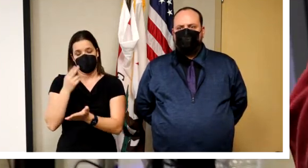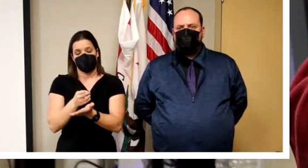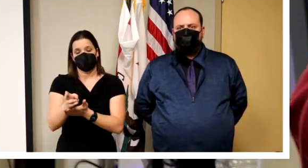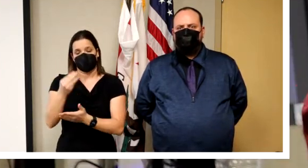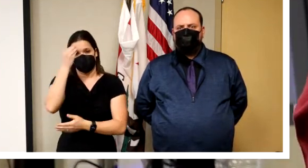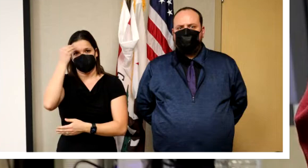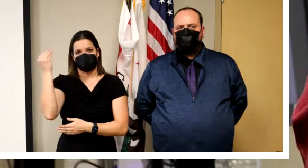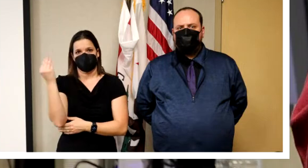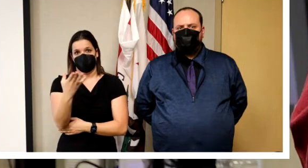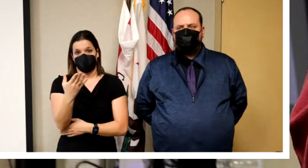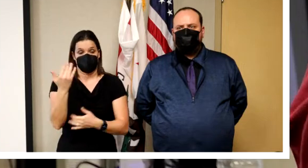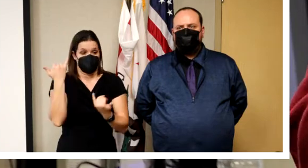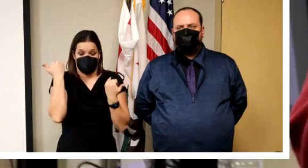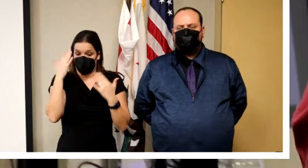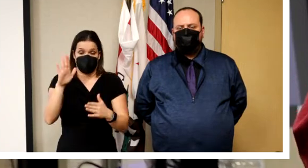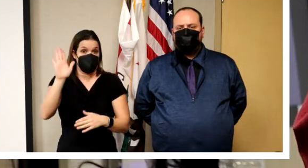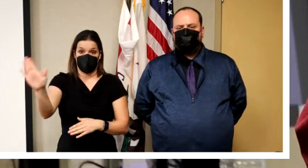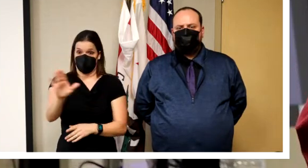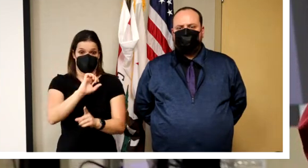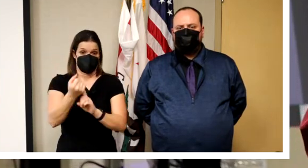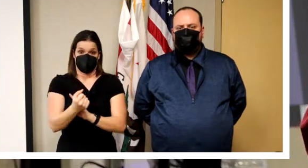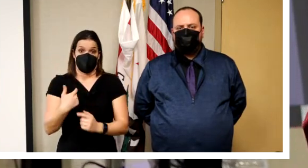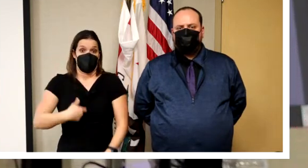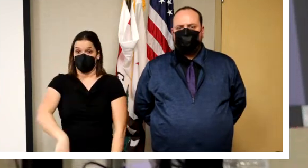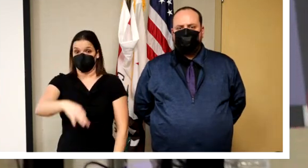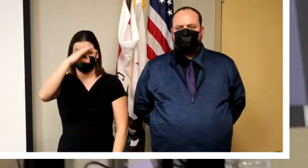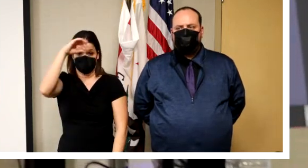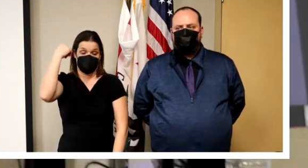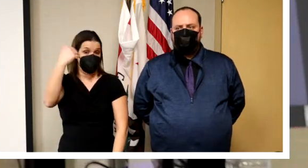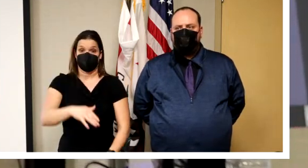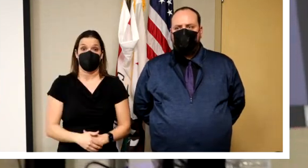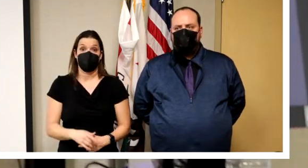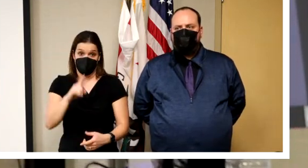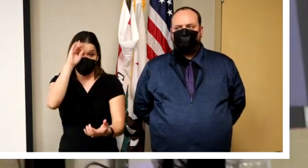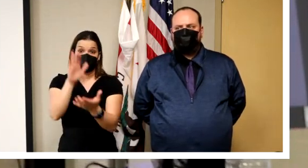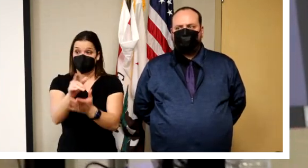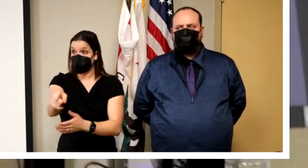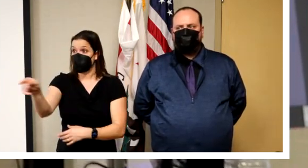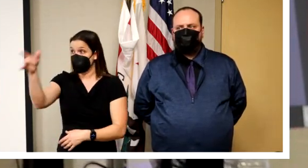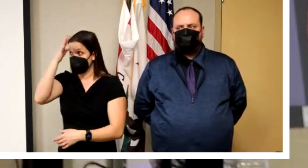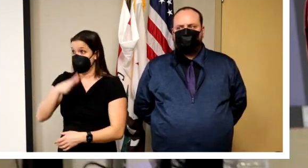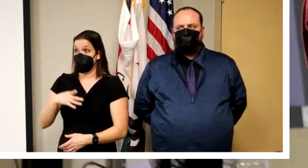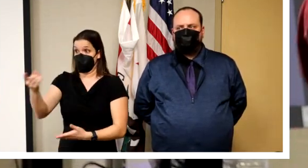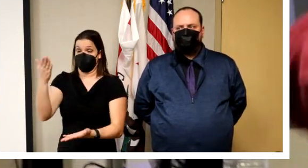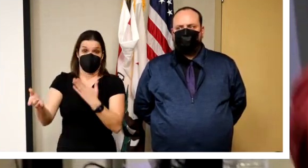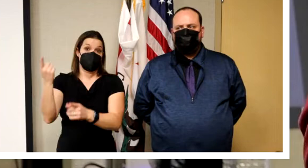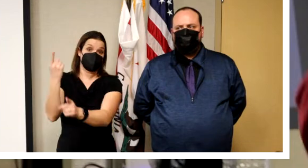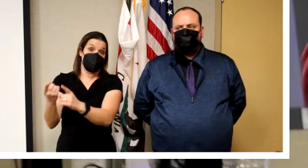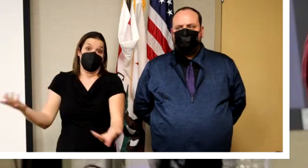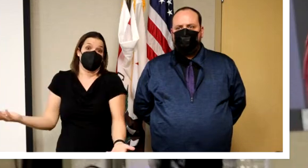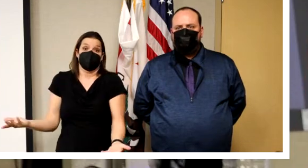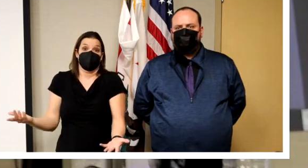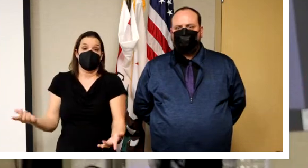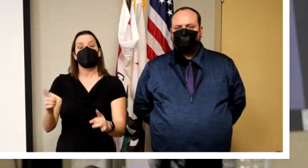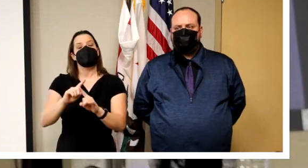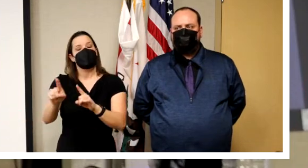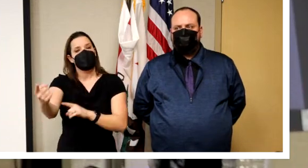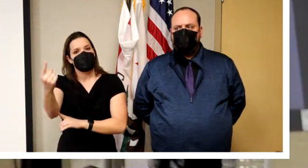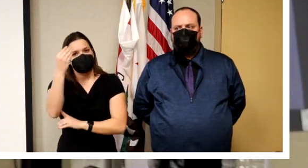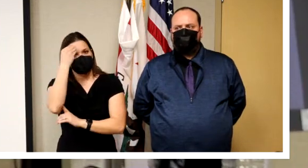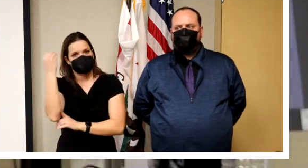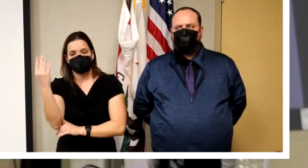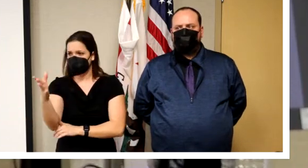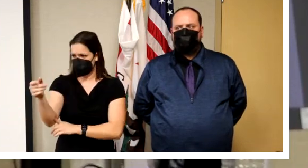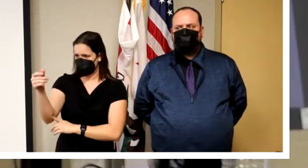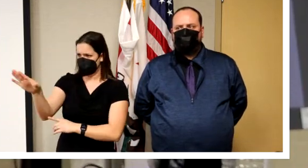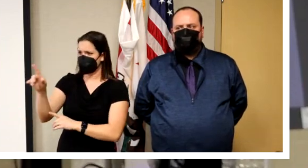tell you I don't know in your case, and I actually have no idea. I don't really know. This gentleman could be right. He really could be. But one thing I would say, if you don't